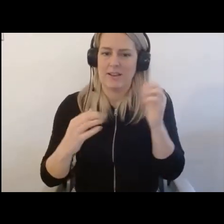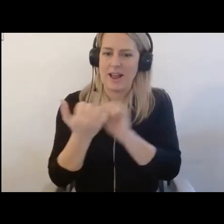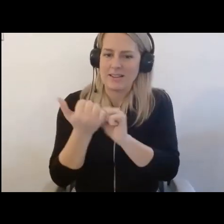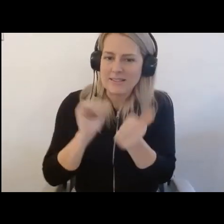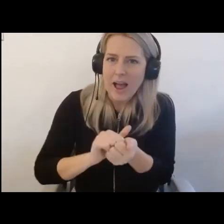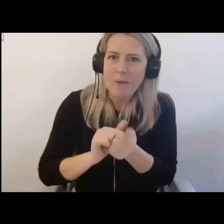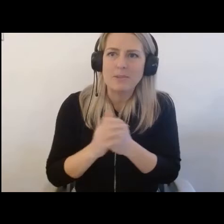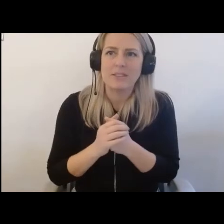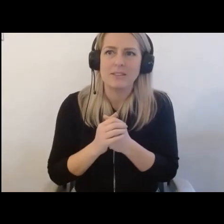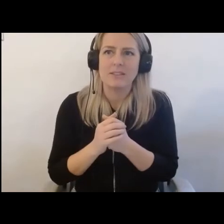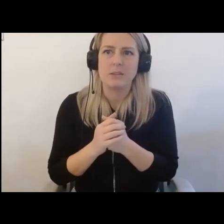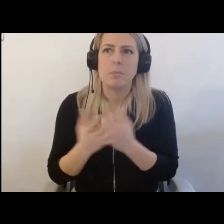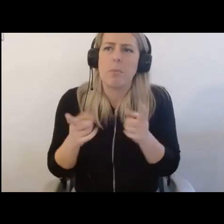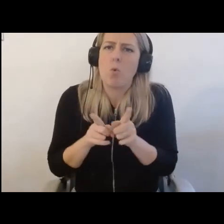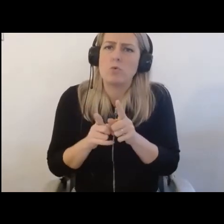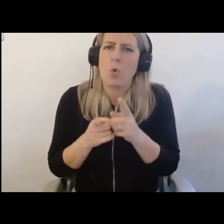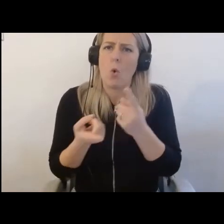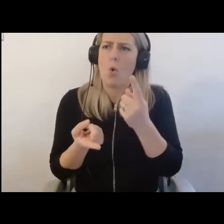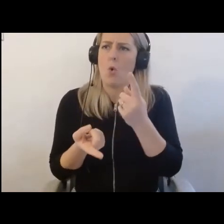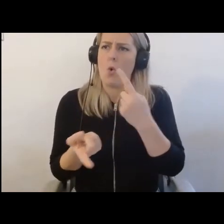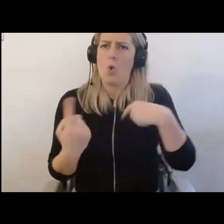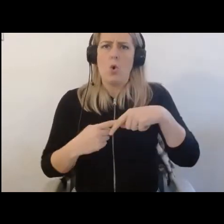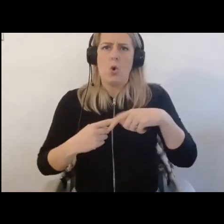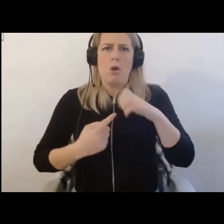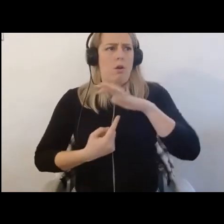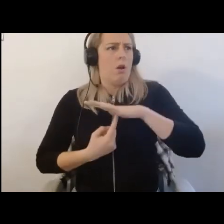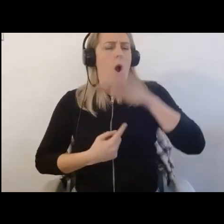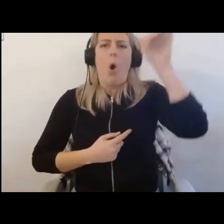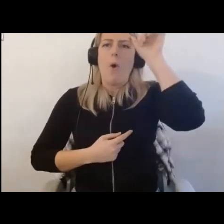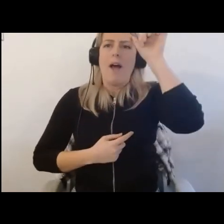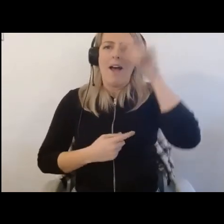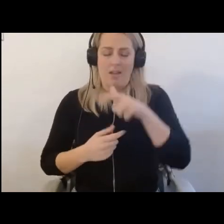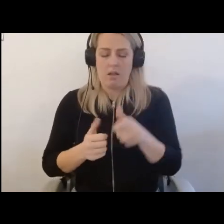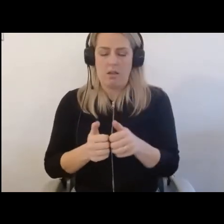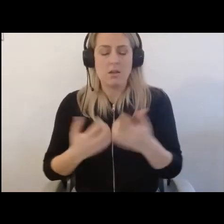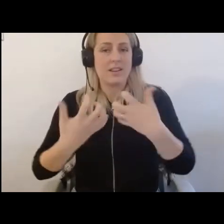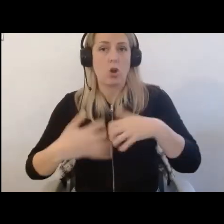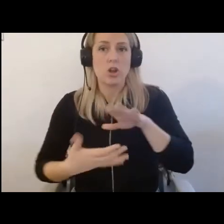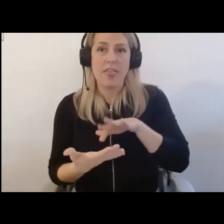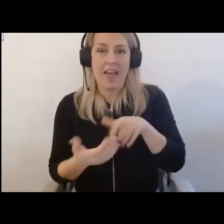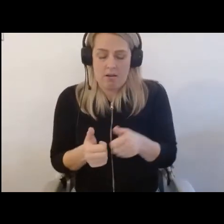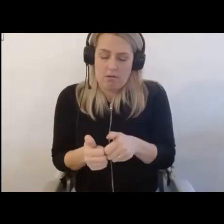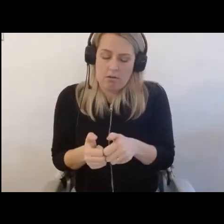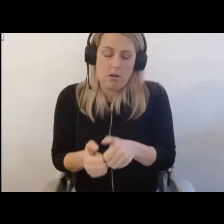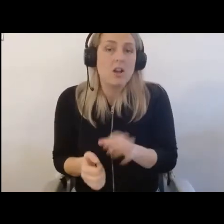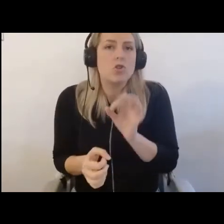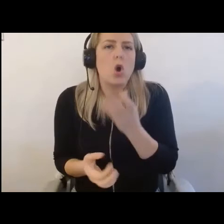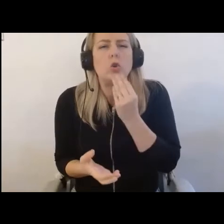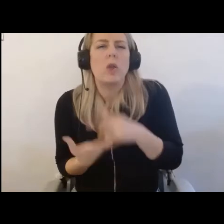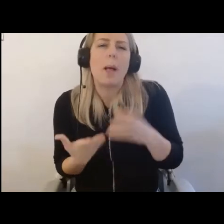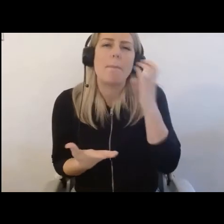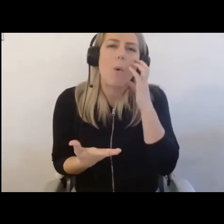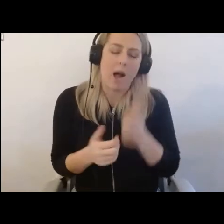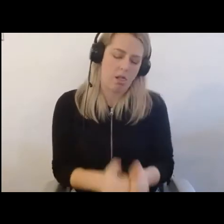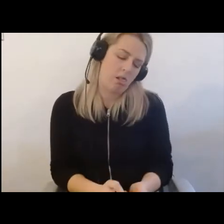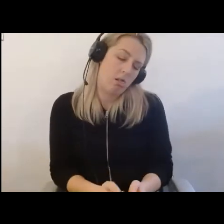their phone or something like that. And I suppose the kind of cultural point that's been mentioned before about people feeling comfortable to use